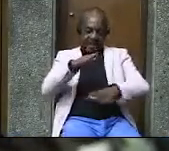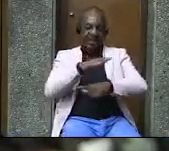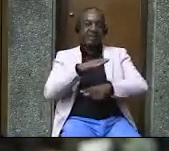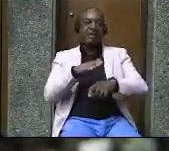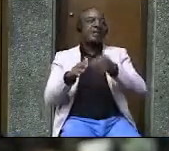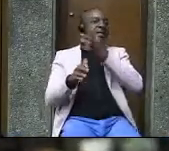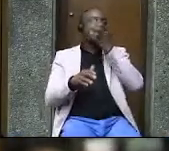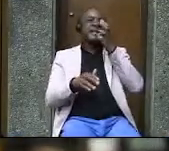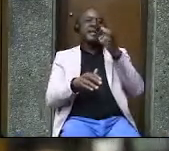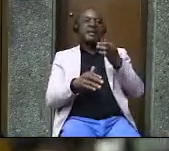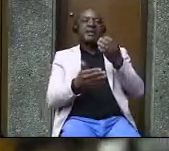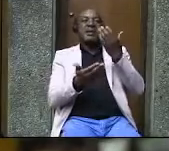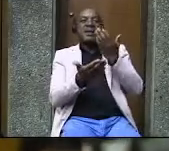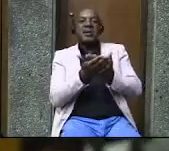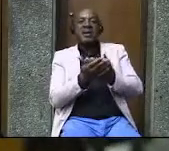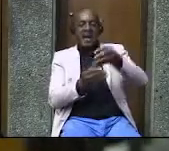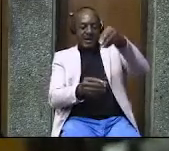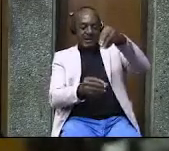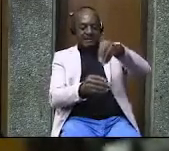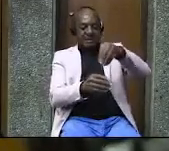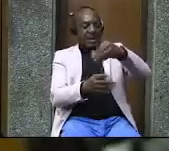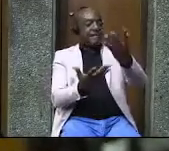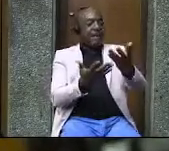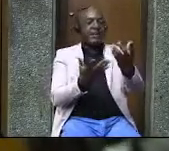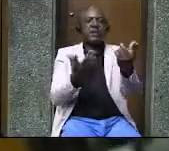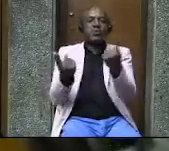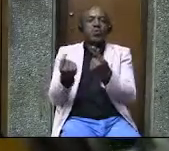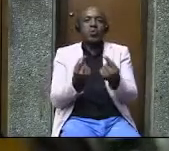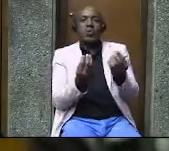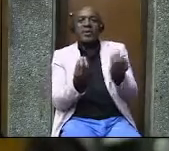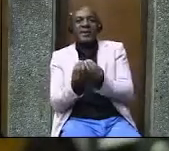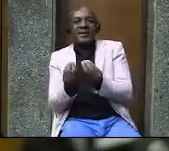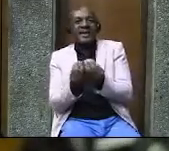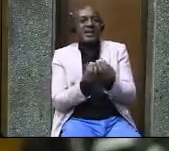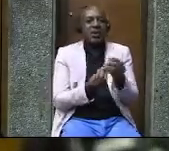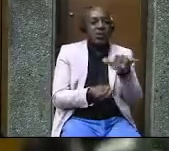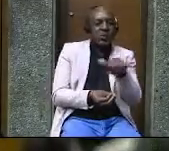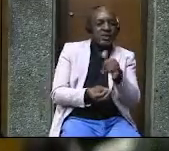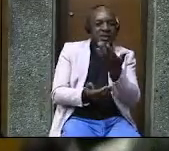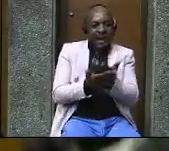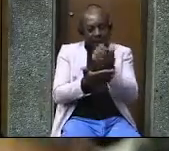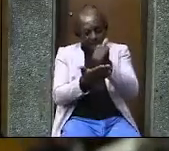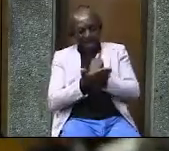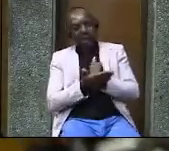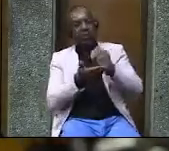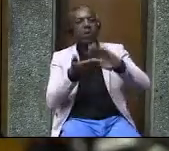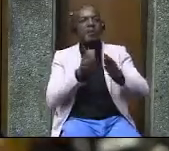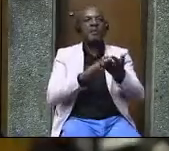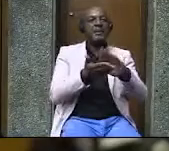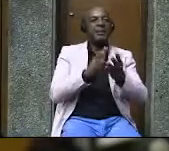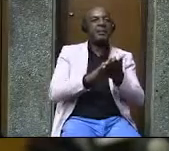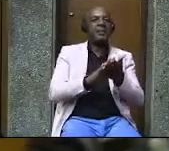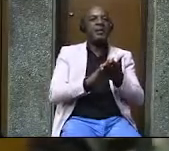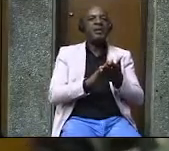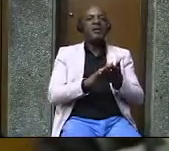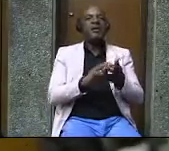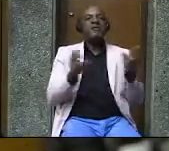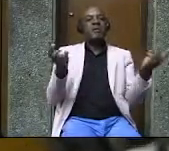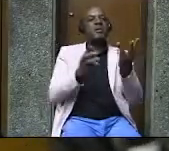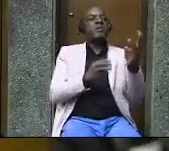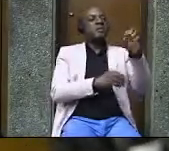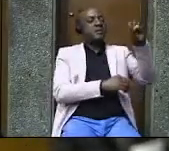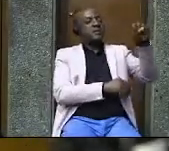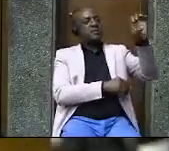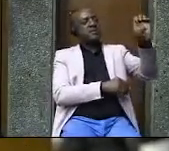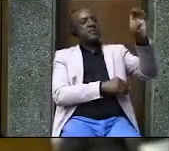i-R20 ayikho mnanzi we need land lapho akungabheka ukuthi umuntu uhlala esibukeni uhlala eMidval